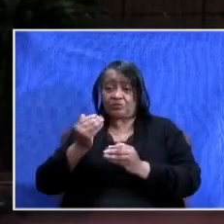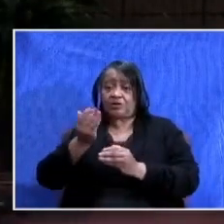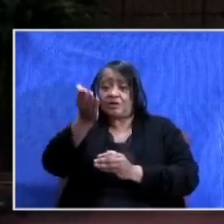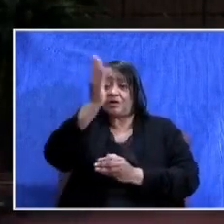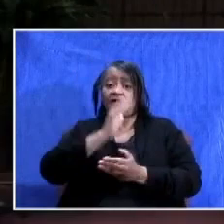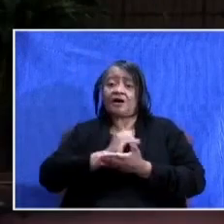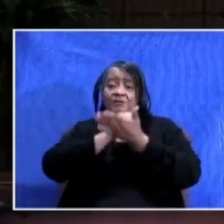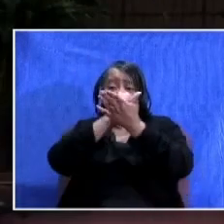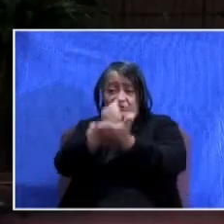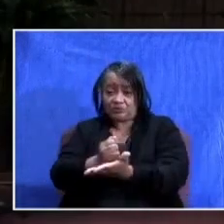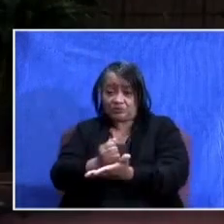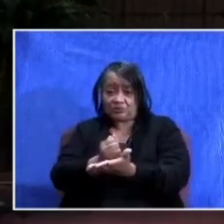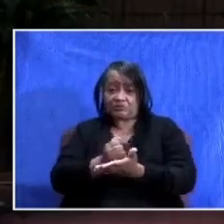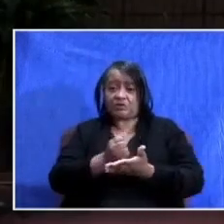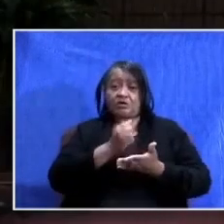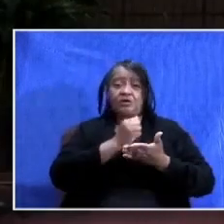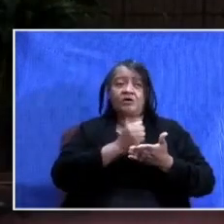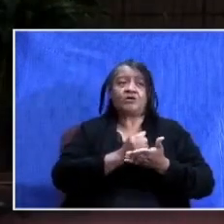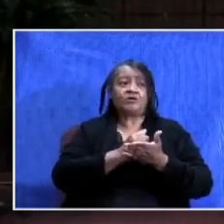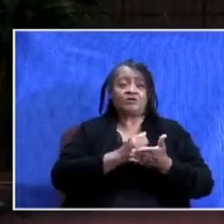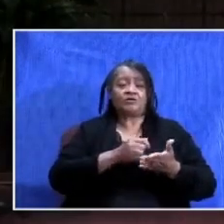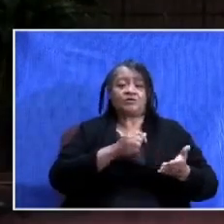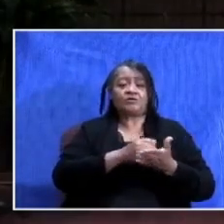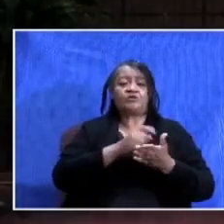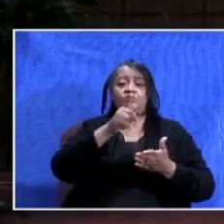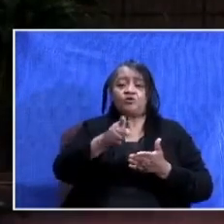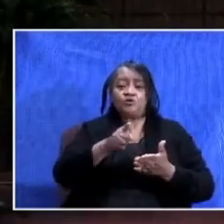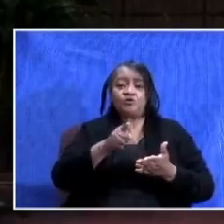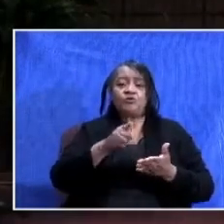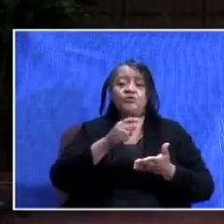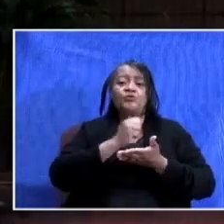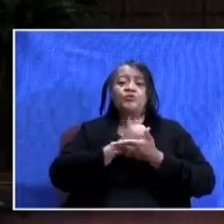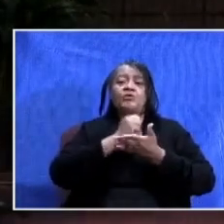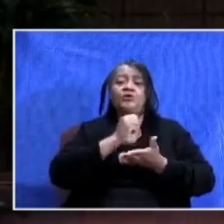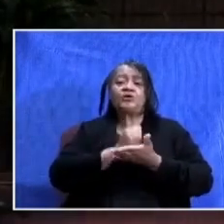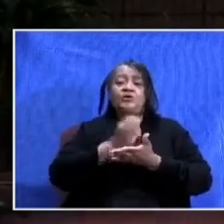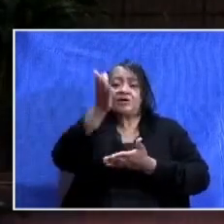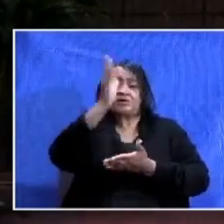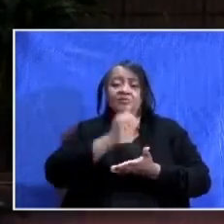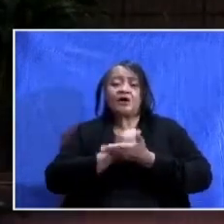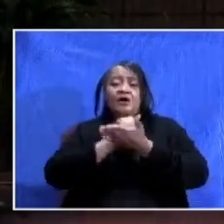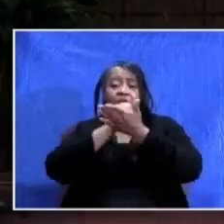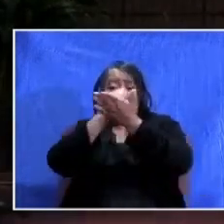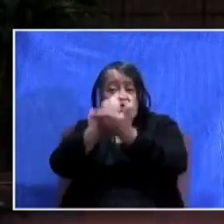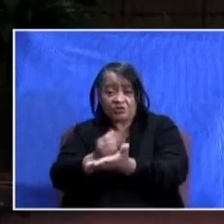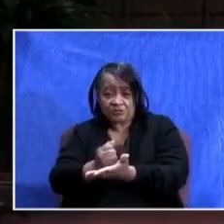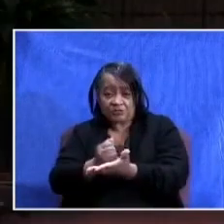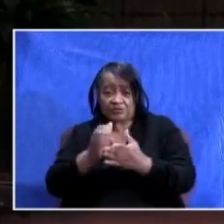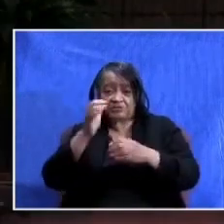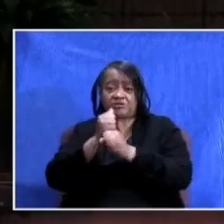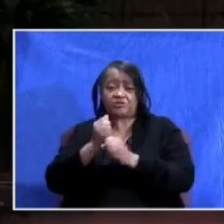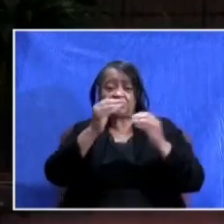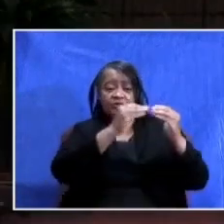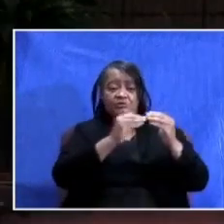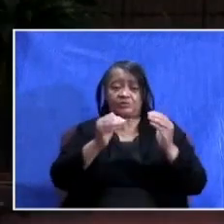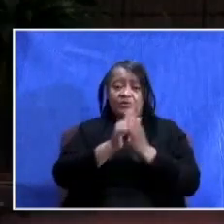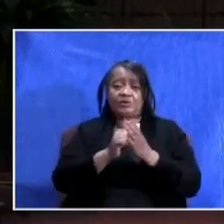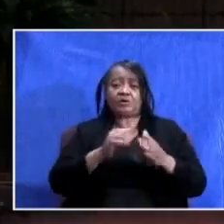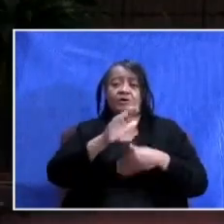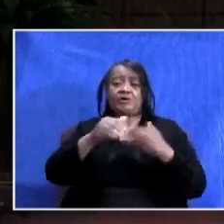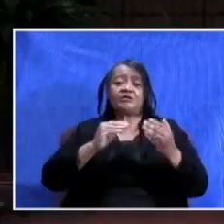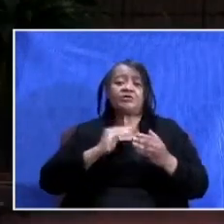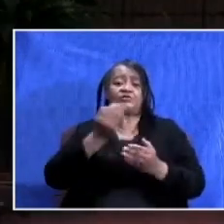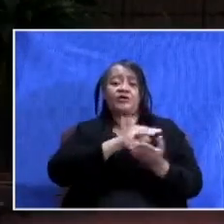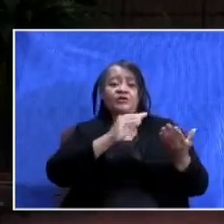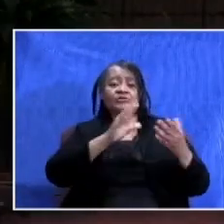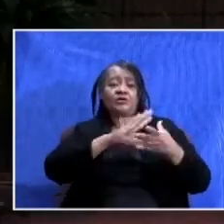you. You insist, they resist, you persist, I will assist. I will help you get your justice. And that has been our